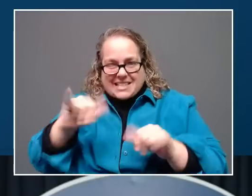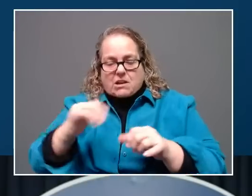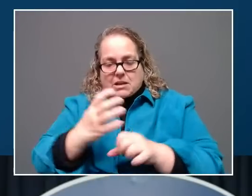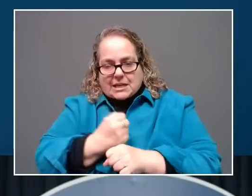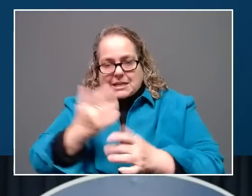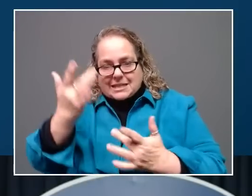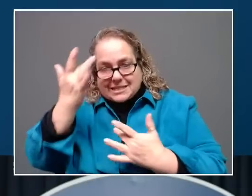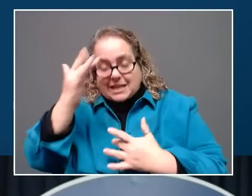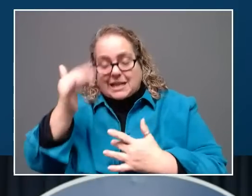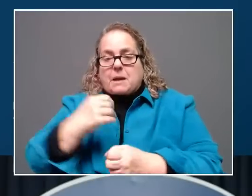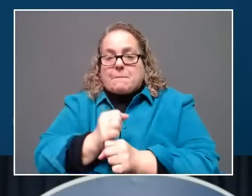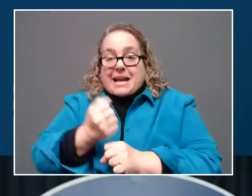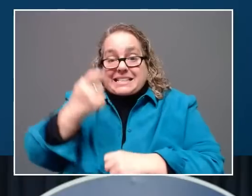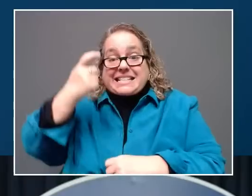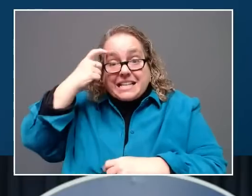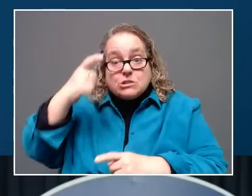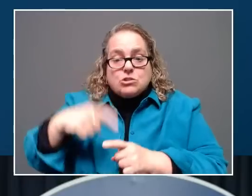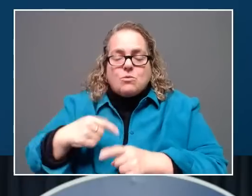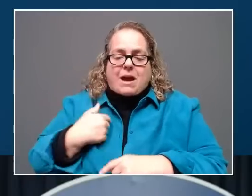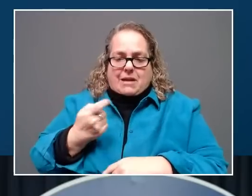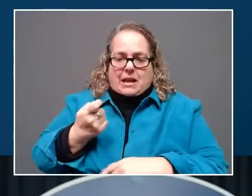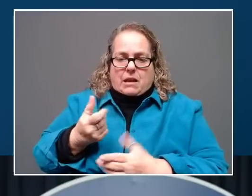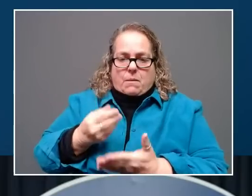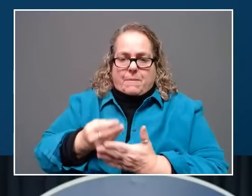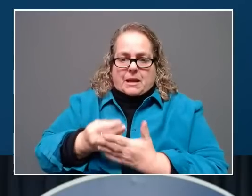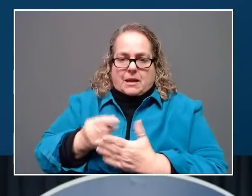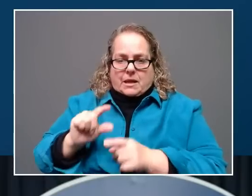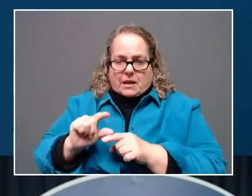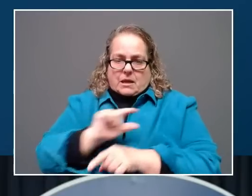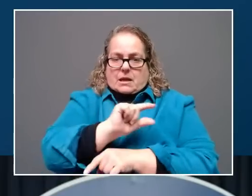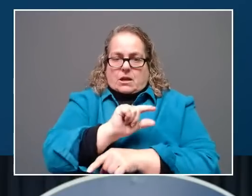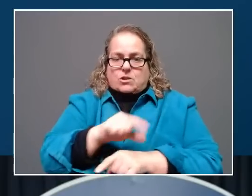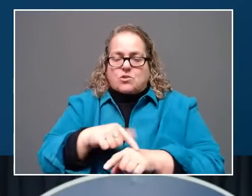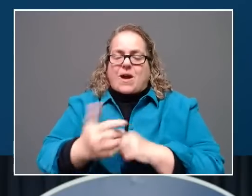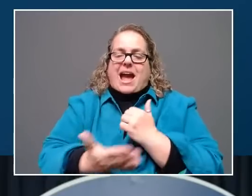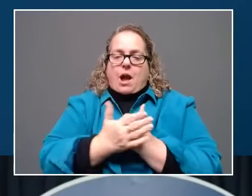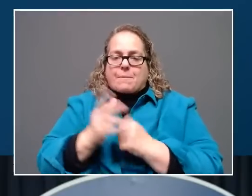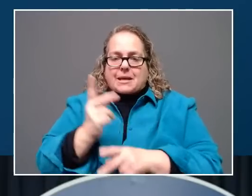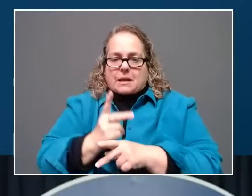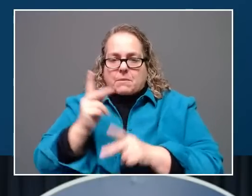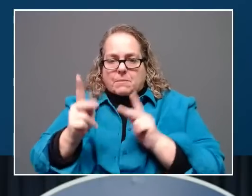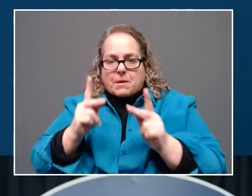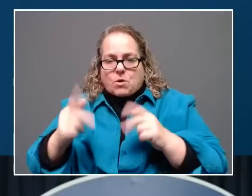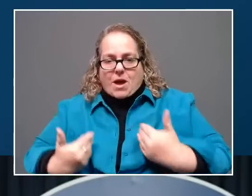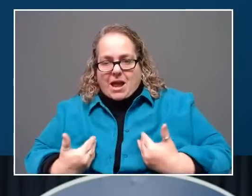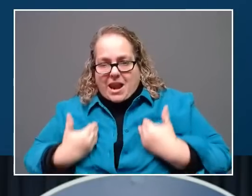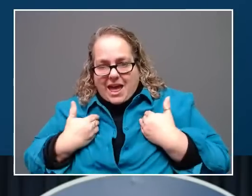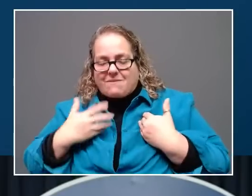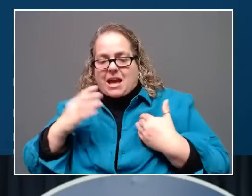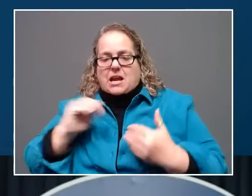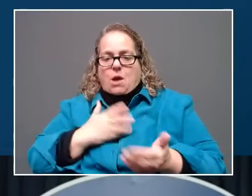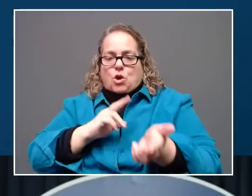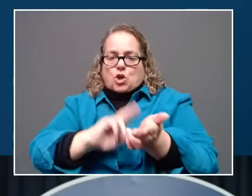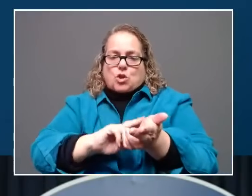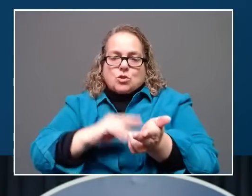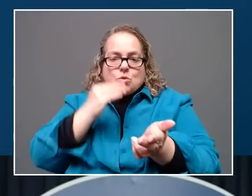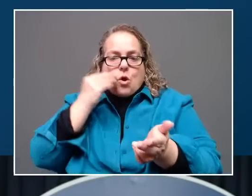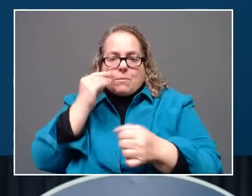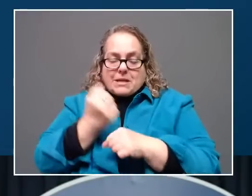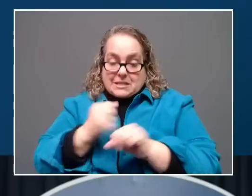sense to have a little bit of money out there to help keep them alive and to help keep our nursing homes